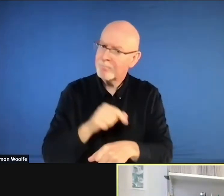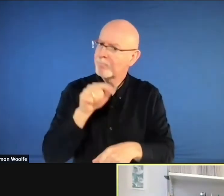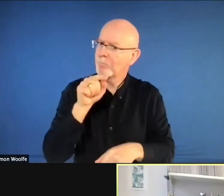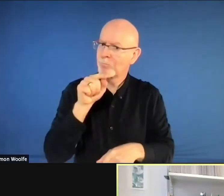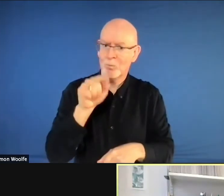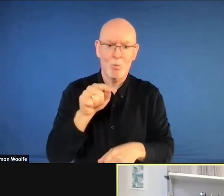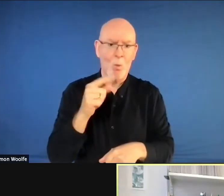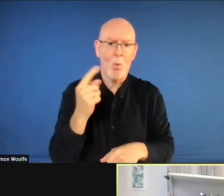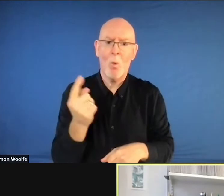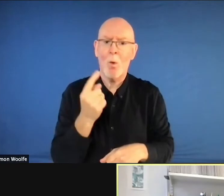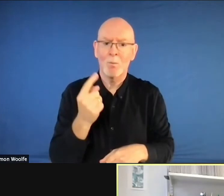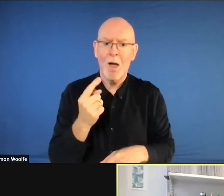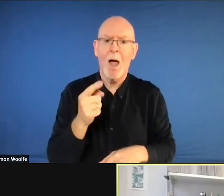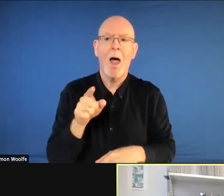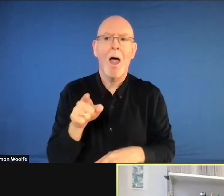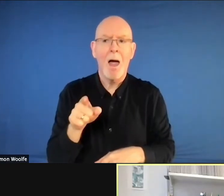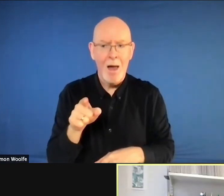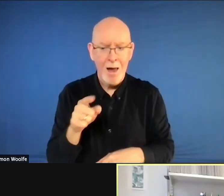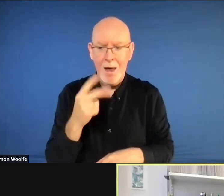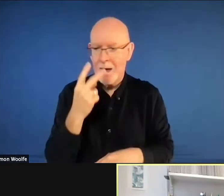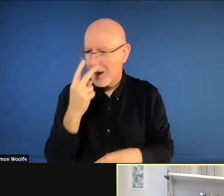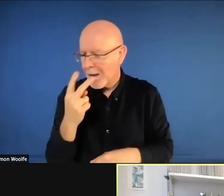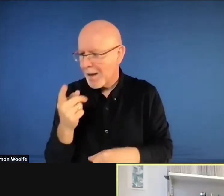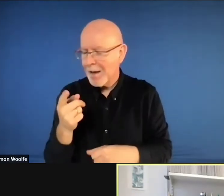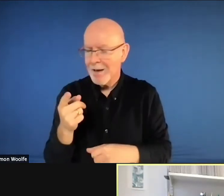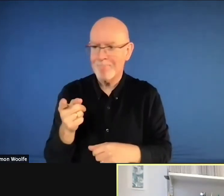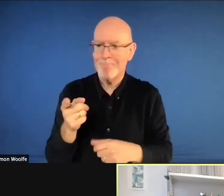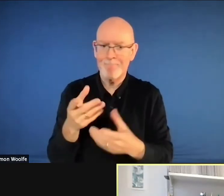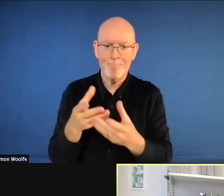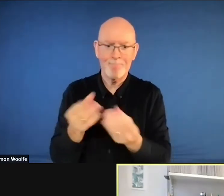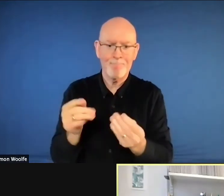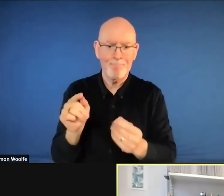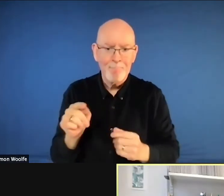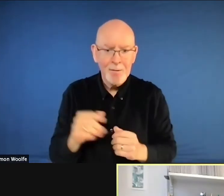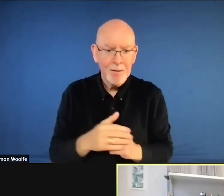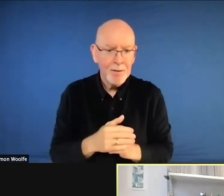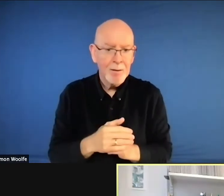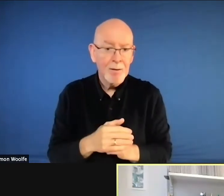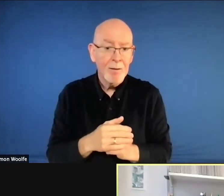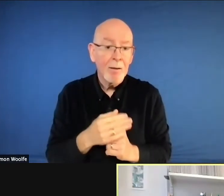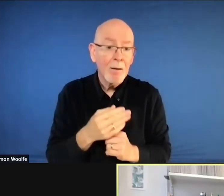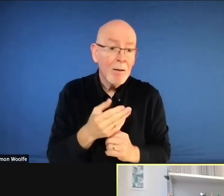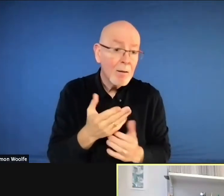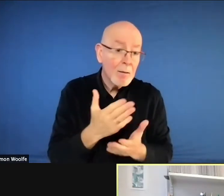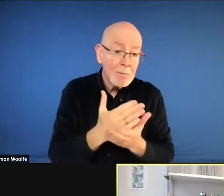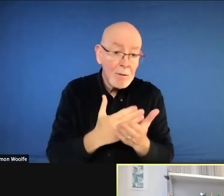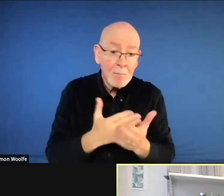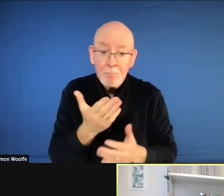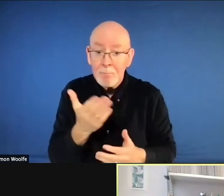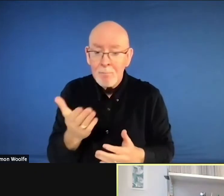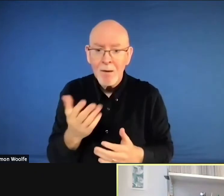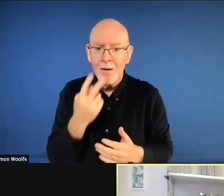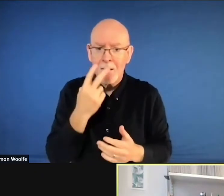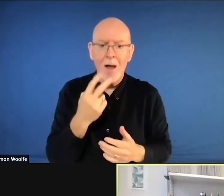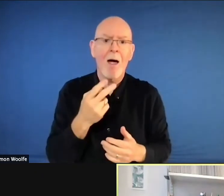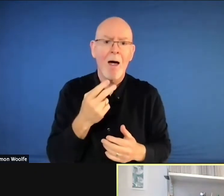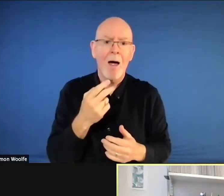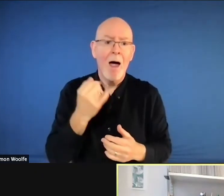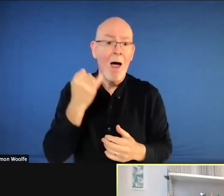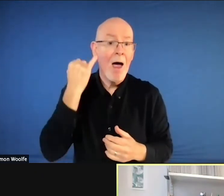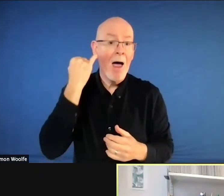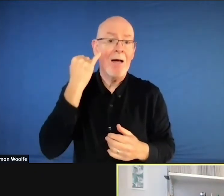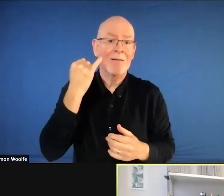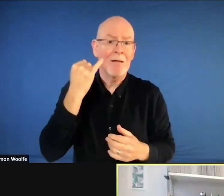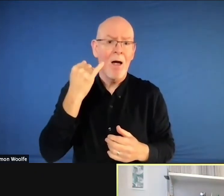that we apply is new because it develops all the time. So I think, yes, there is a gap. One of the things